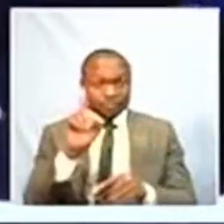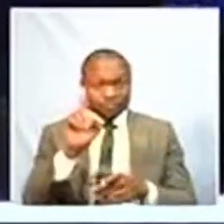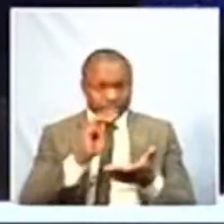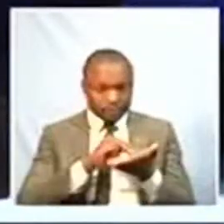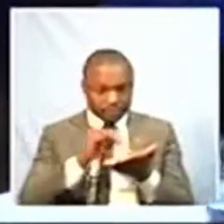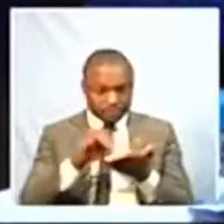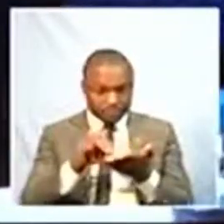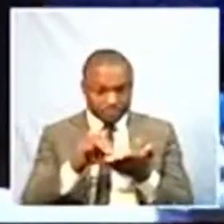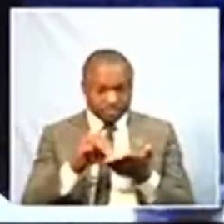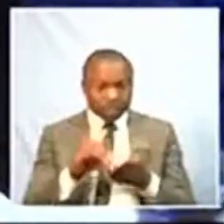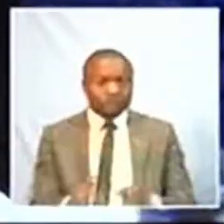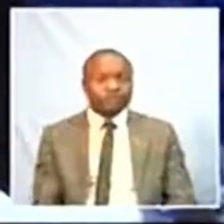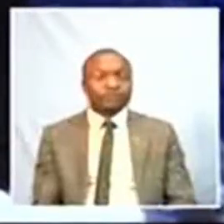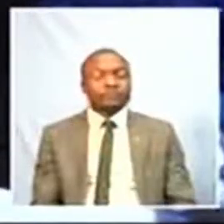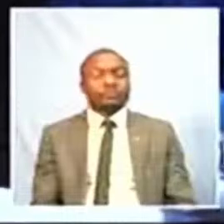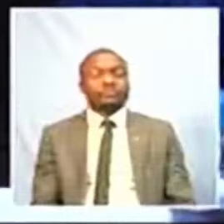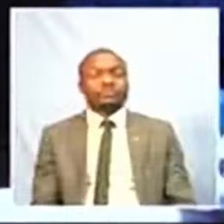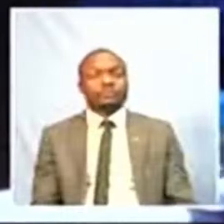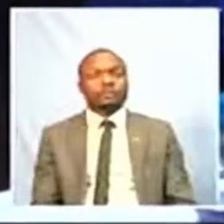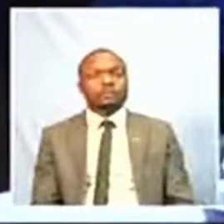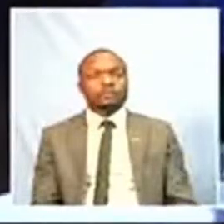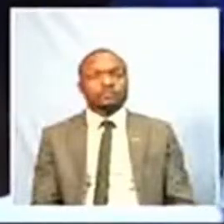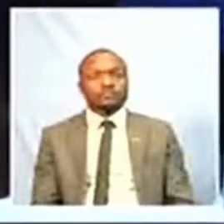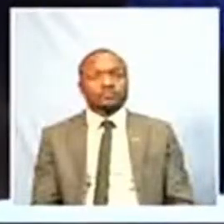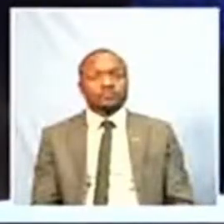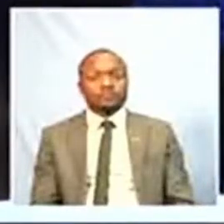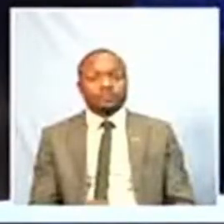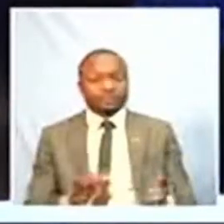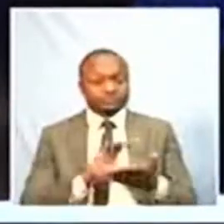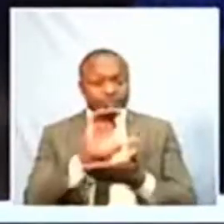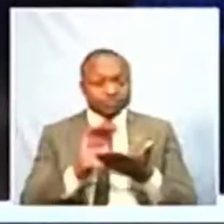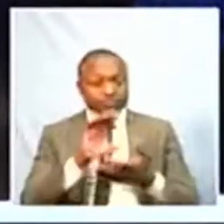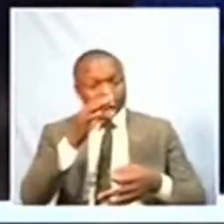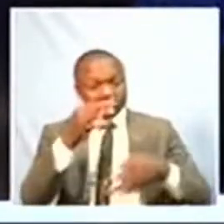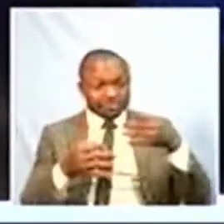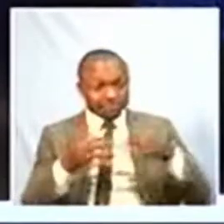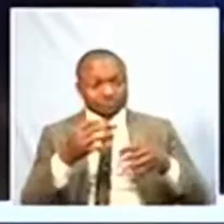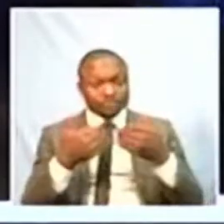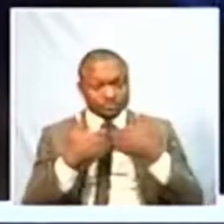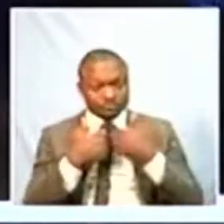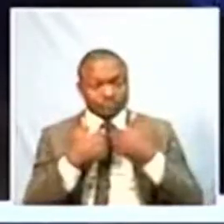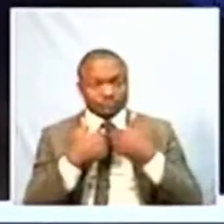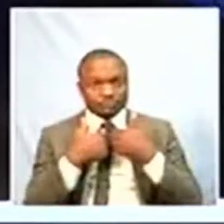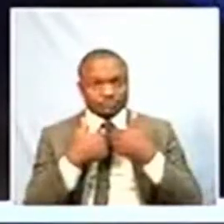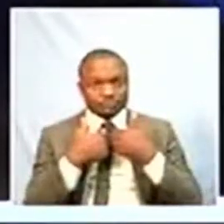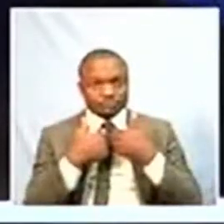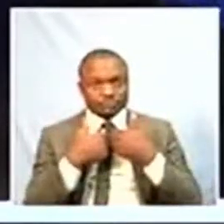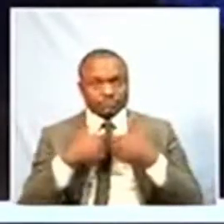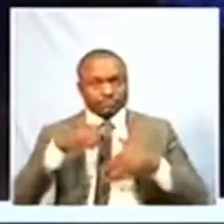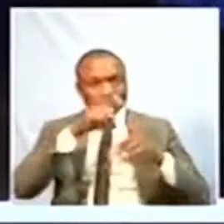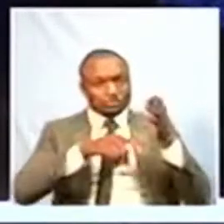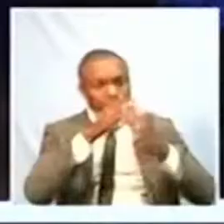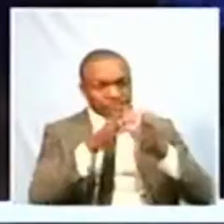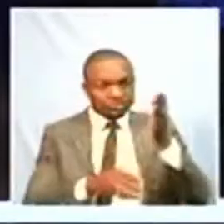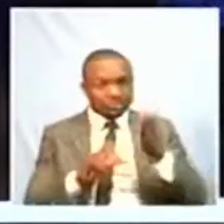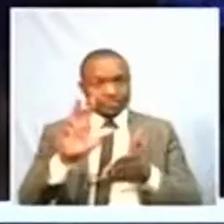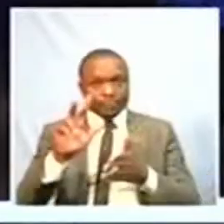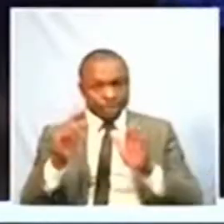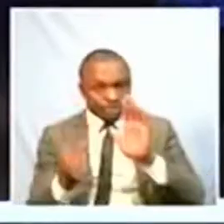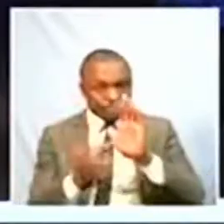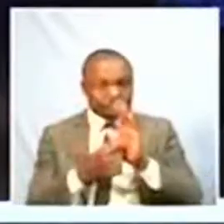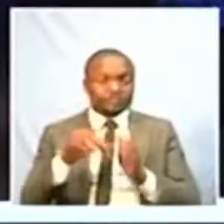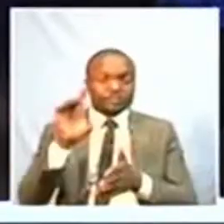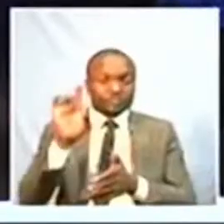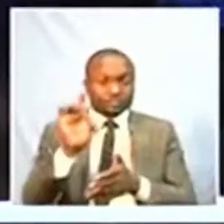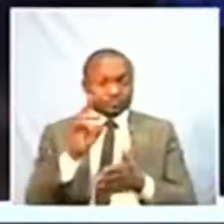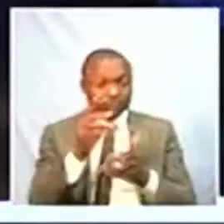So in the case of CHOMA, if you have that quotation of 3.8 or that amount you